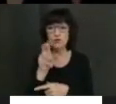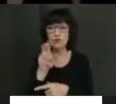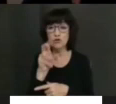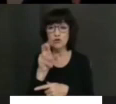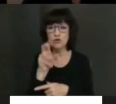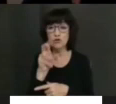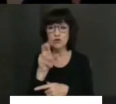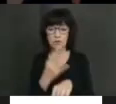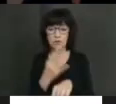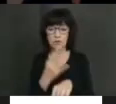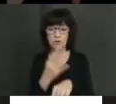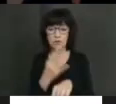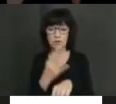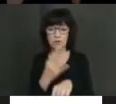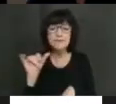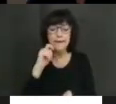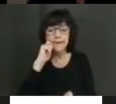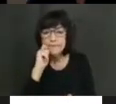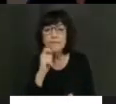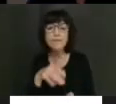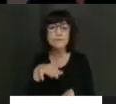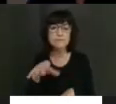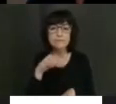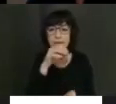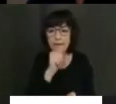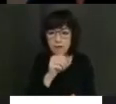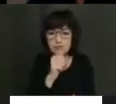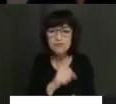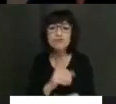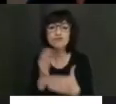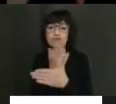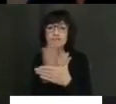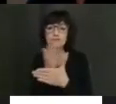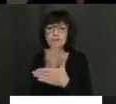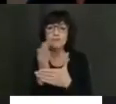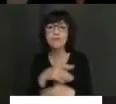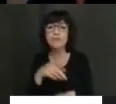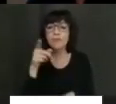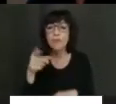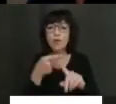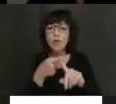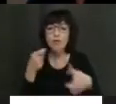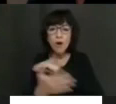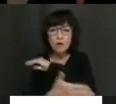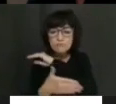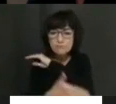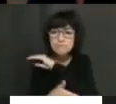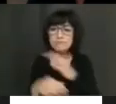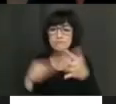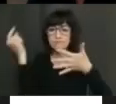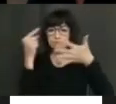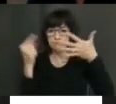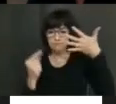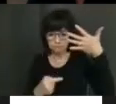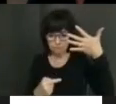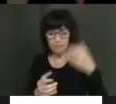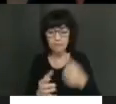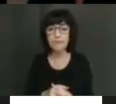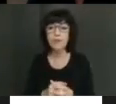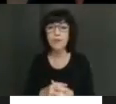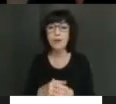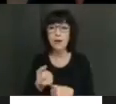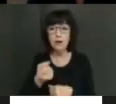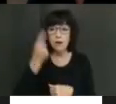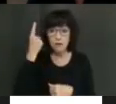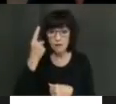questions. Any information you choose to enter will remain anonymous at all times. Once every 24 hours,